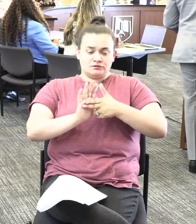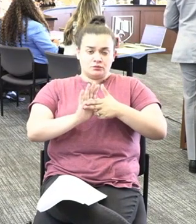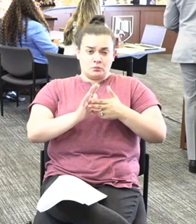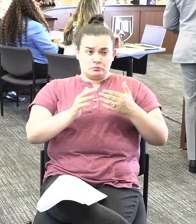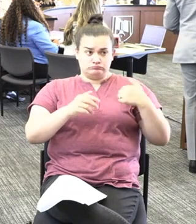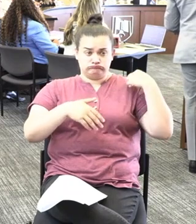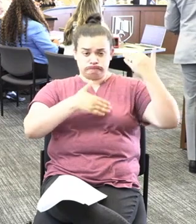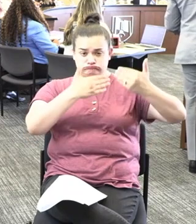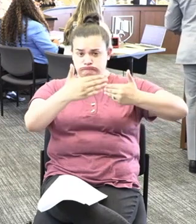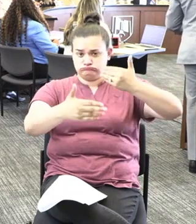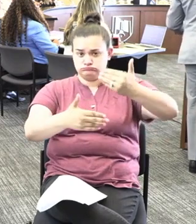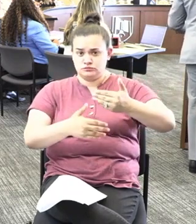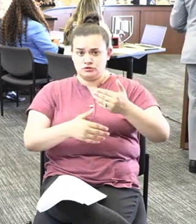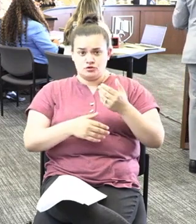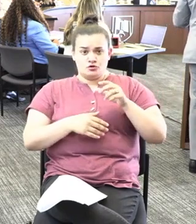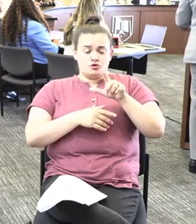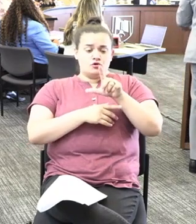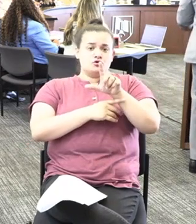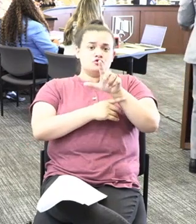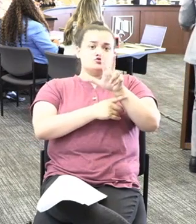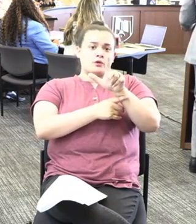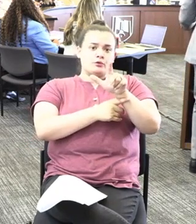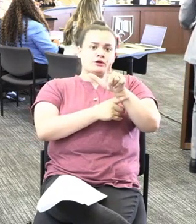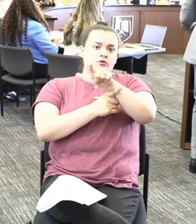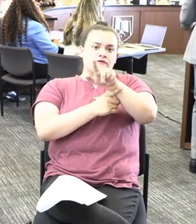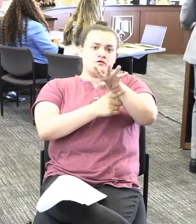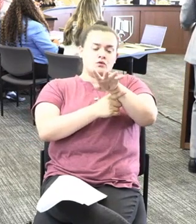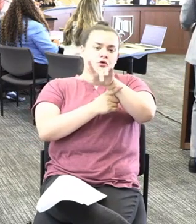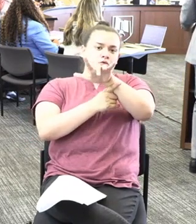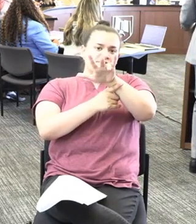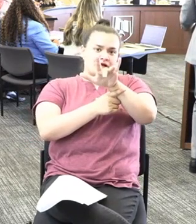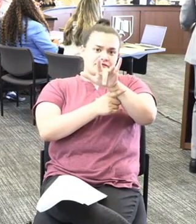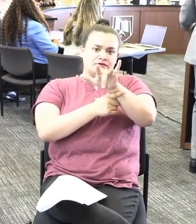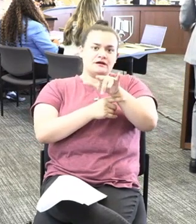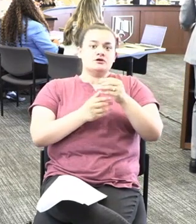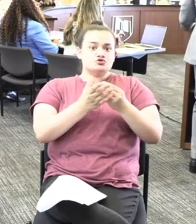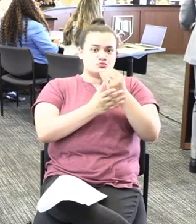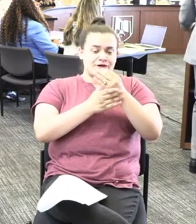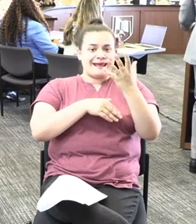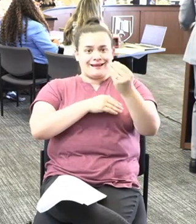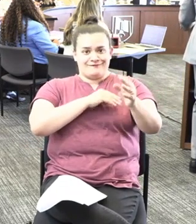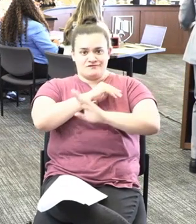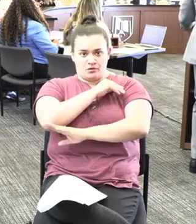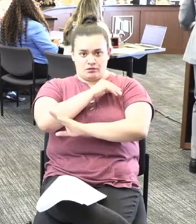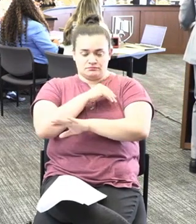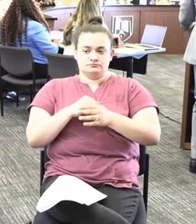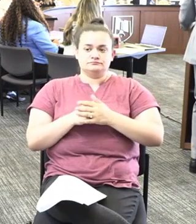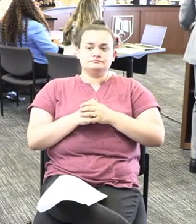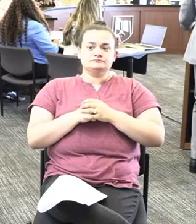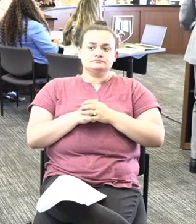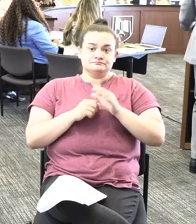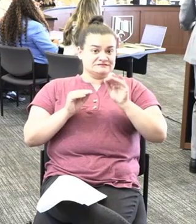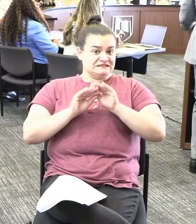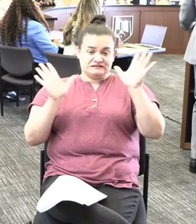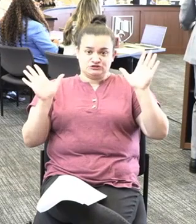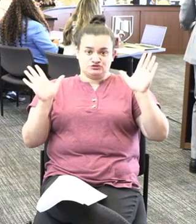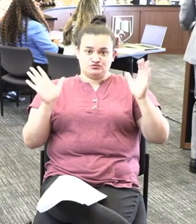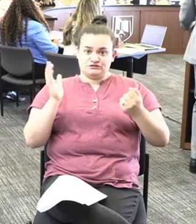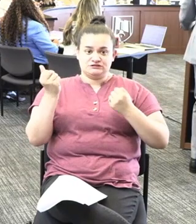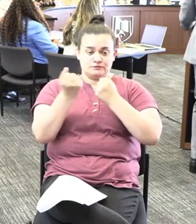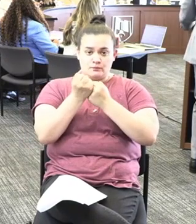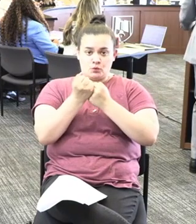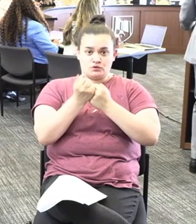number of years, fall 23, 24, 25, as well as spring 23, 24, and 25. That is very clear. That